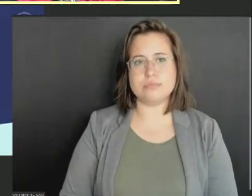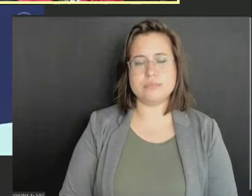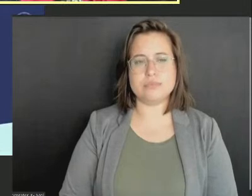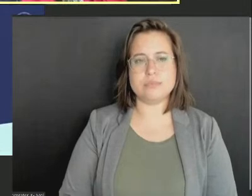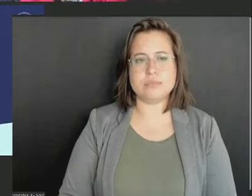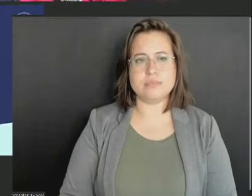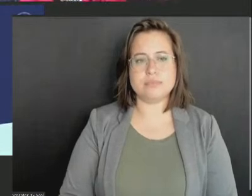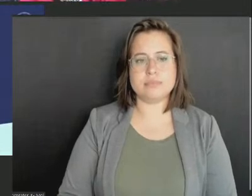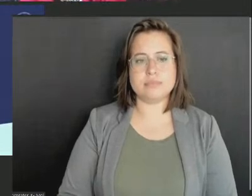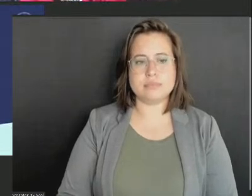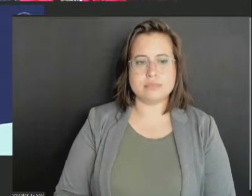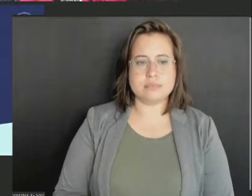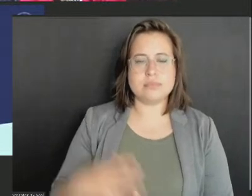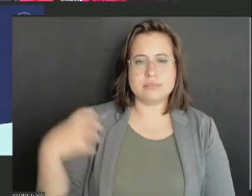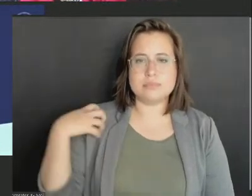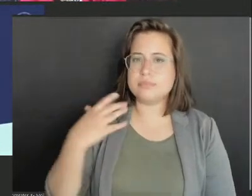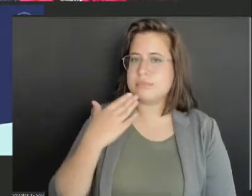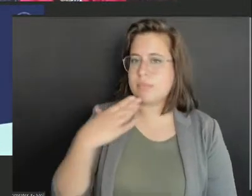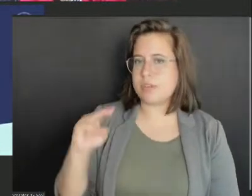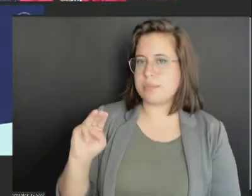Thank you so much, Ms. Turner.